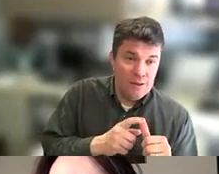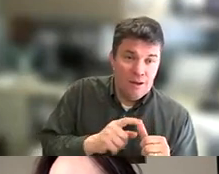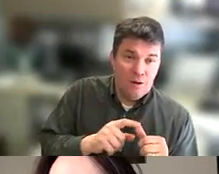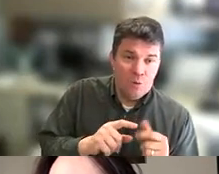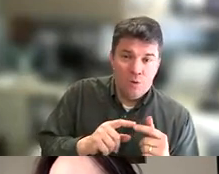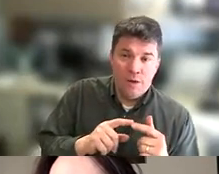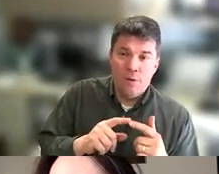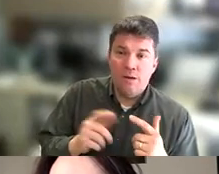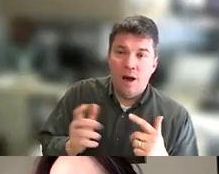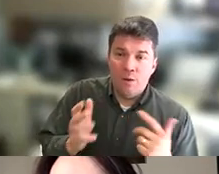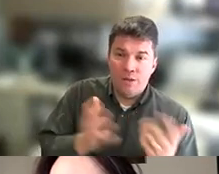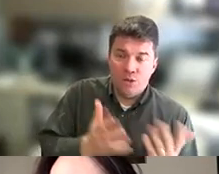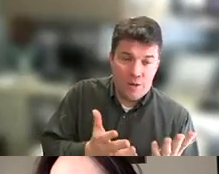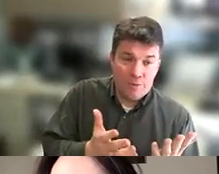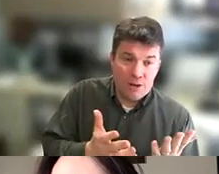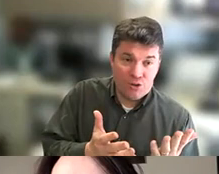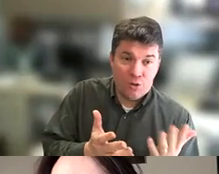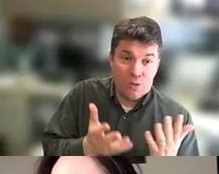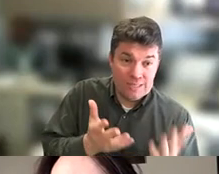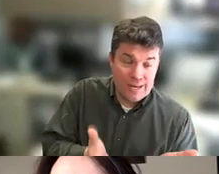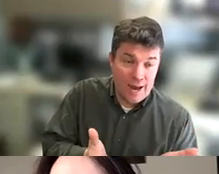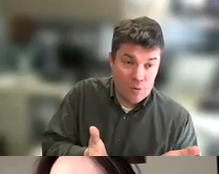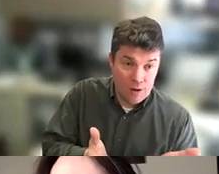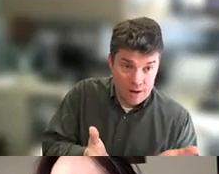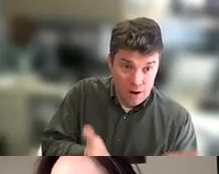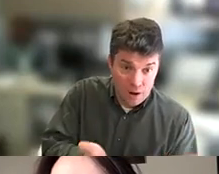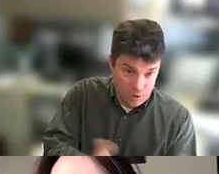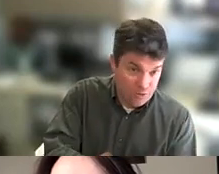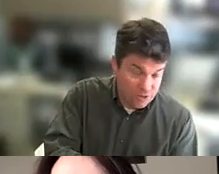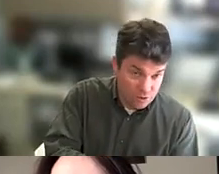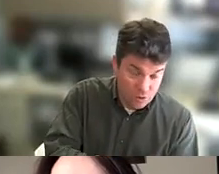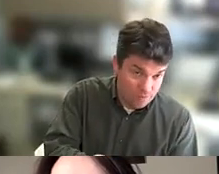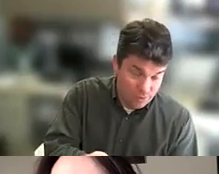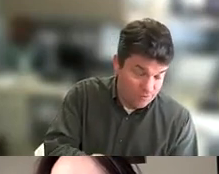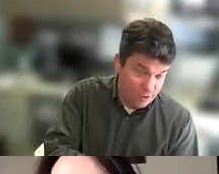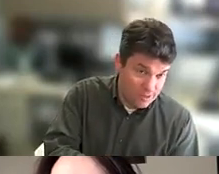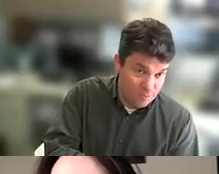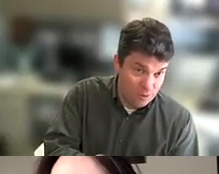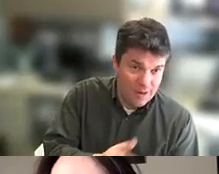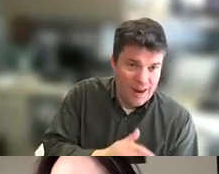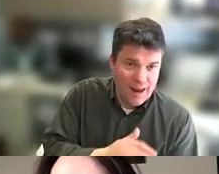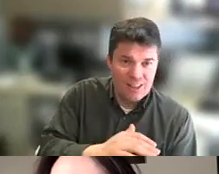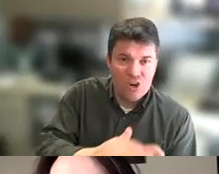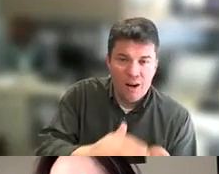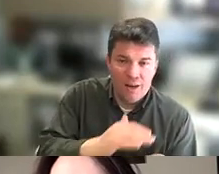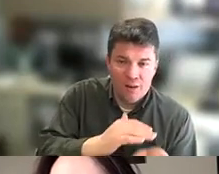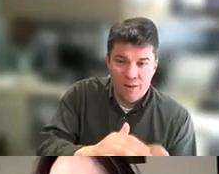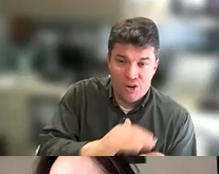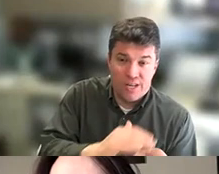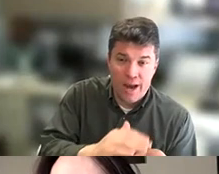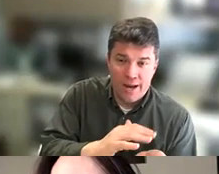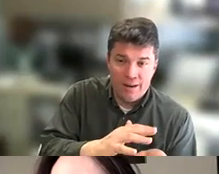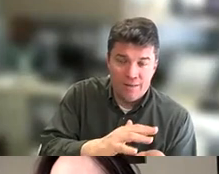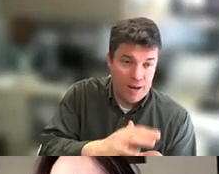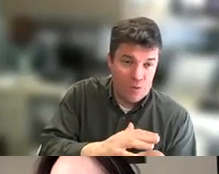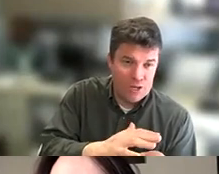assessment, where they would talk with a trained professional who would sit down and talk with the student, for example, and kind of get their level